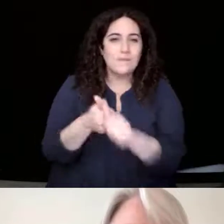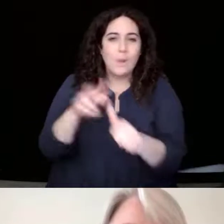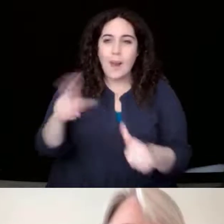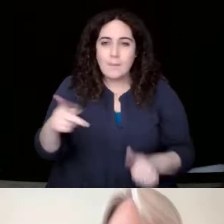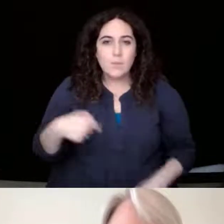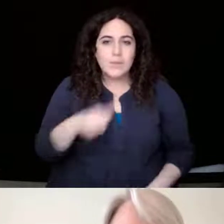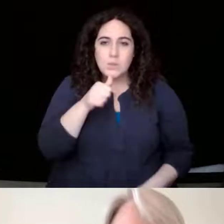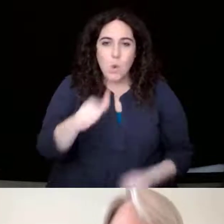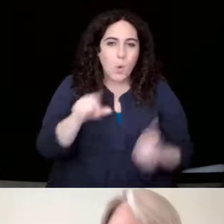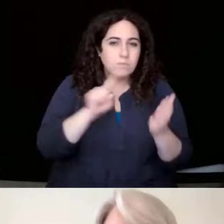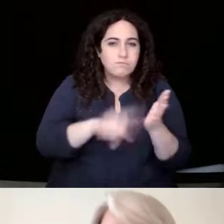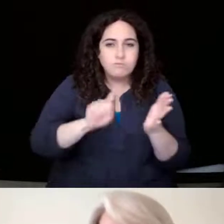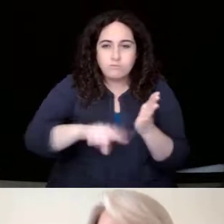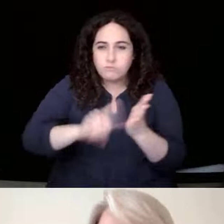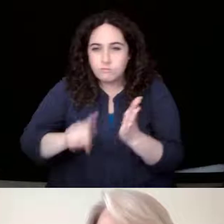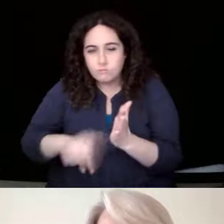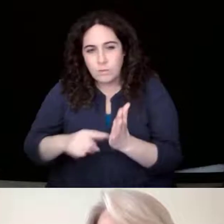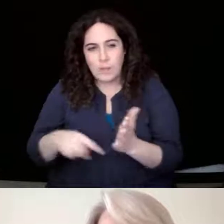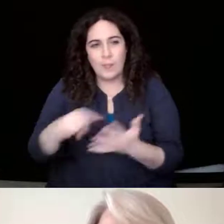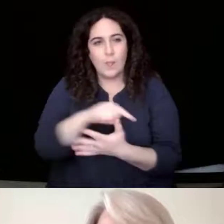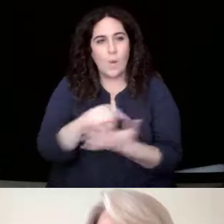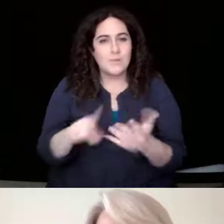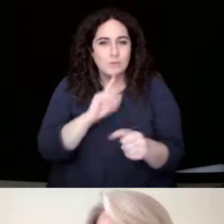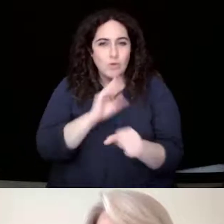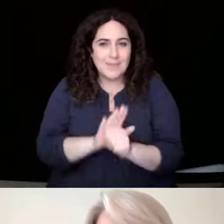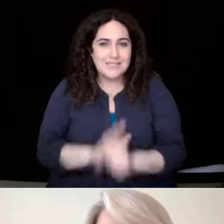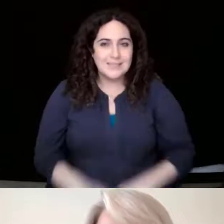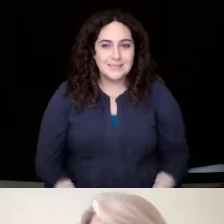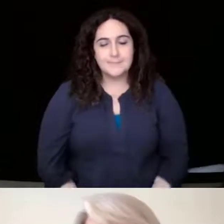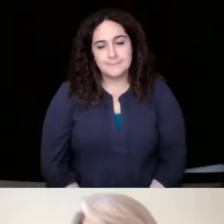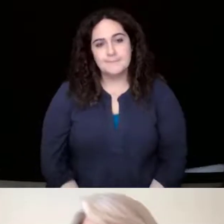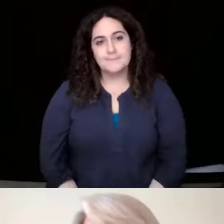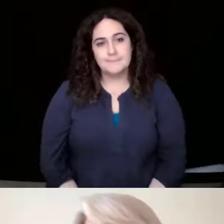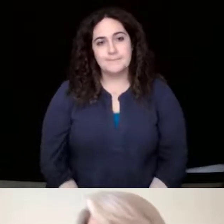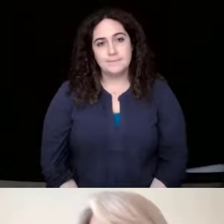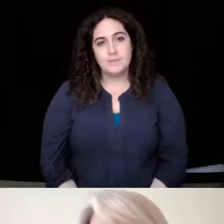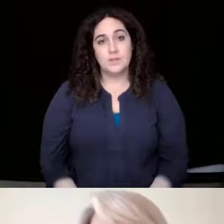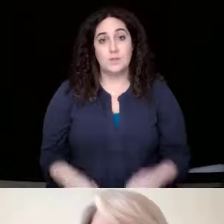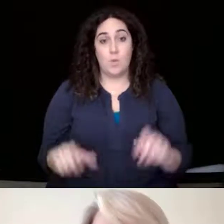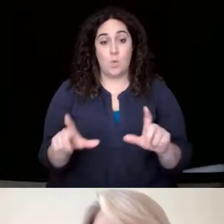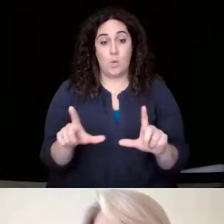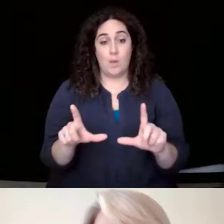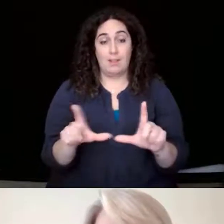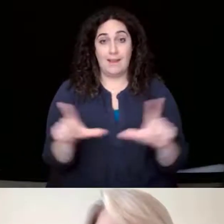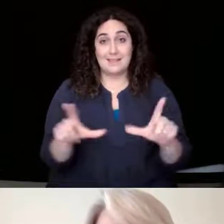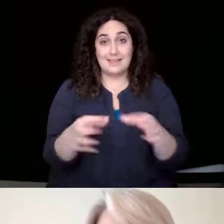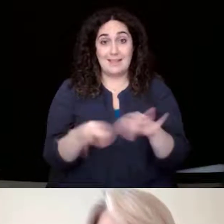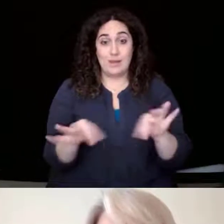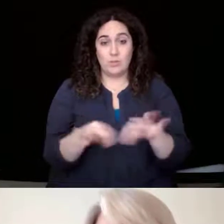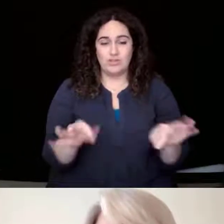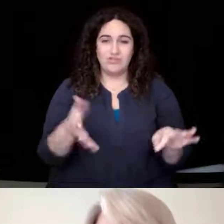delivered. And so there is a limit to what license language can do for us.